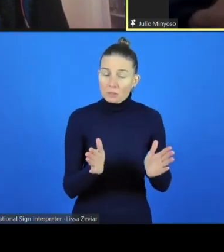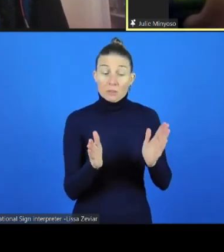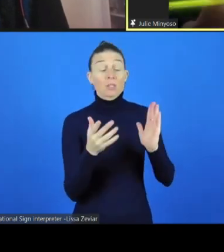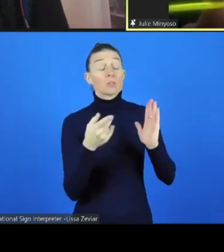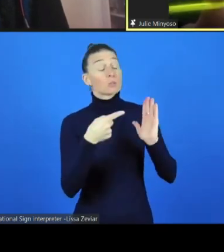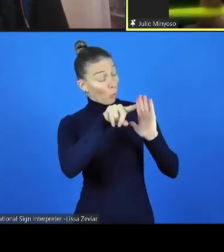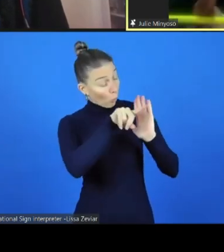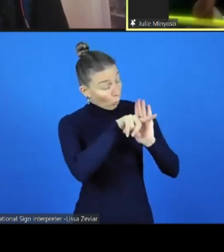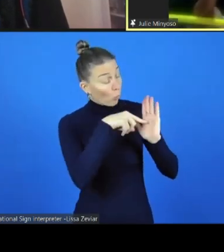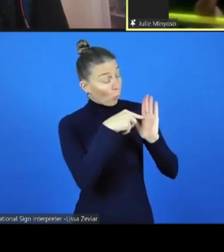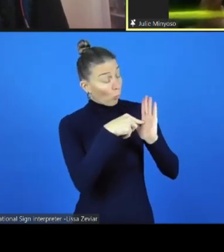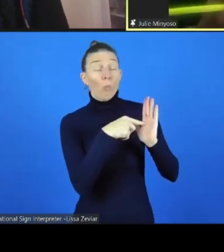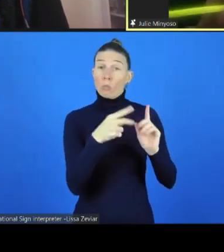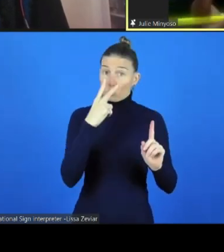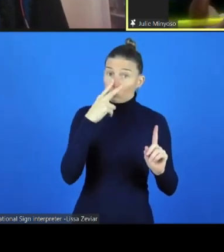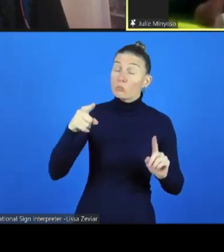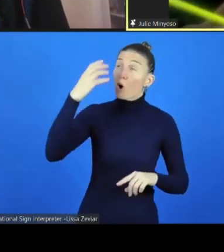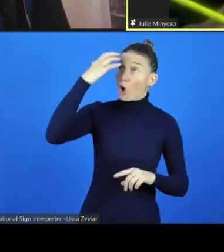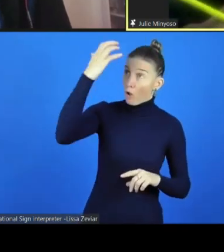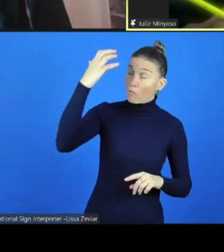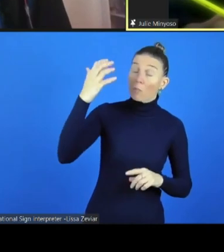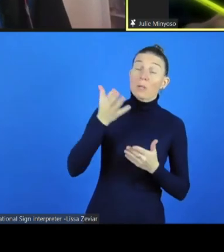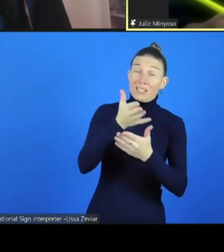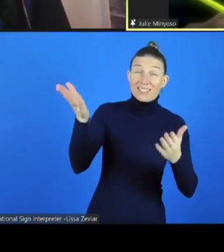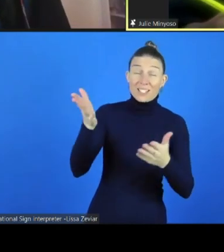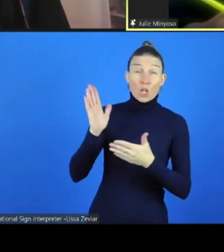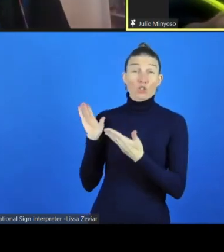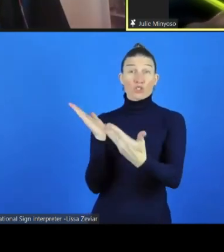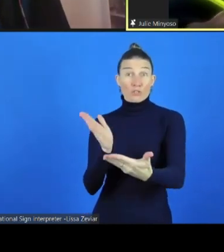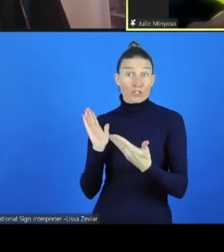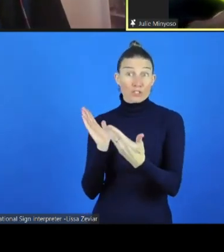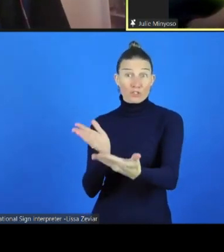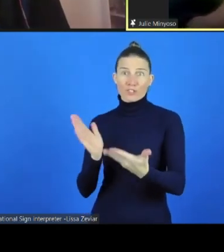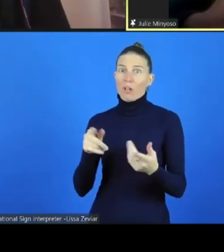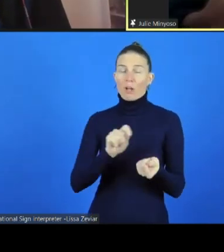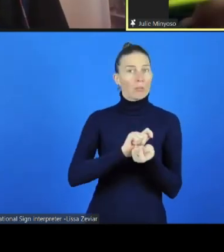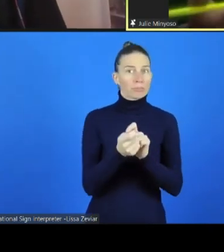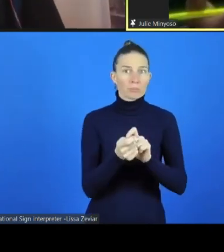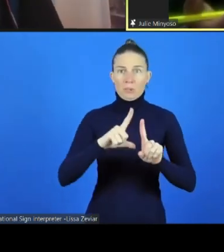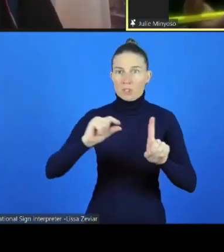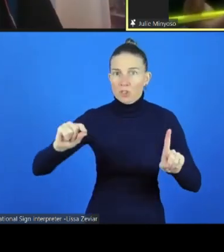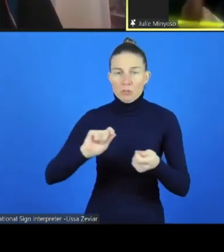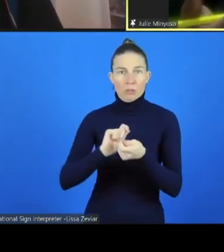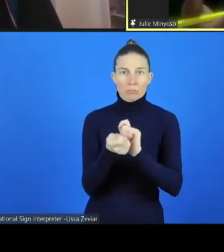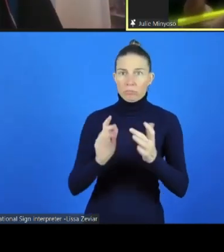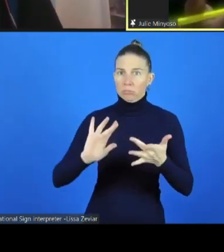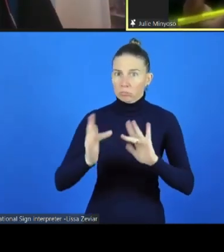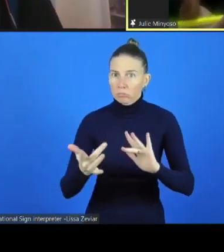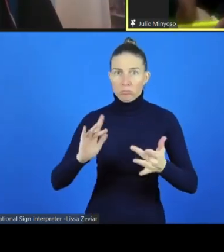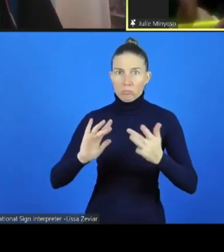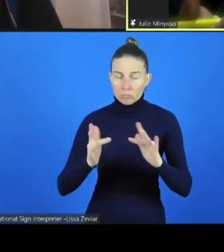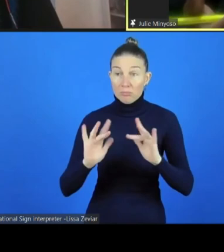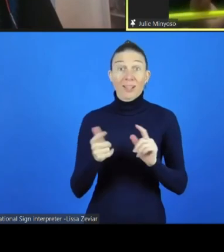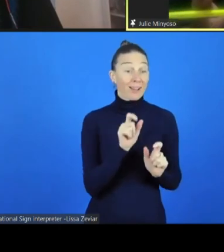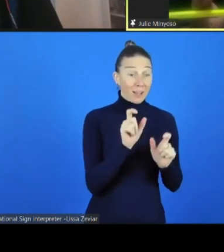our government services have been digitized. And so then, you know, whether it's persons with the physical